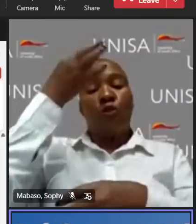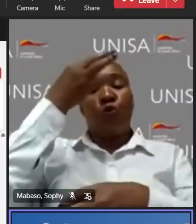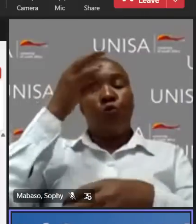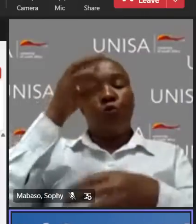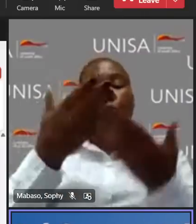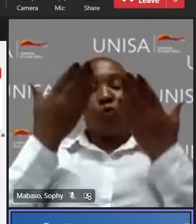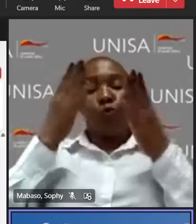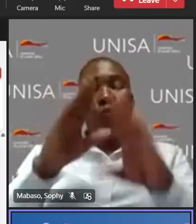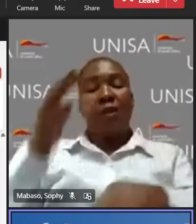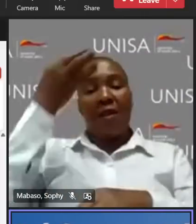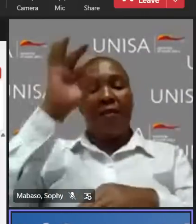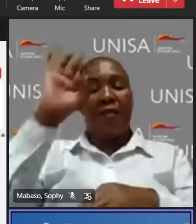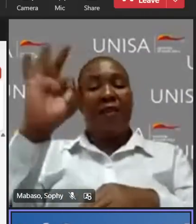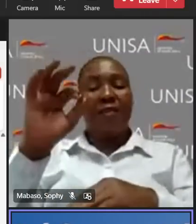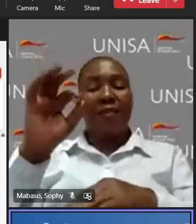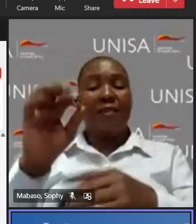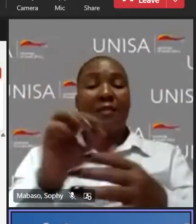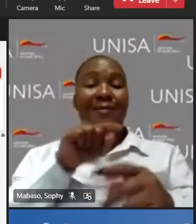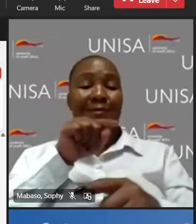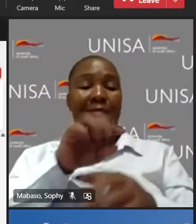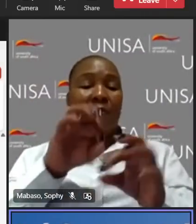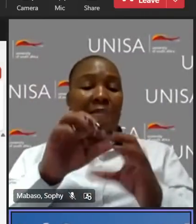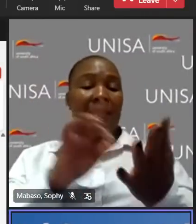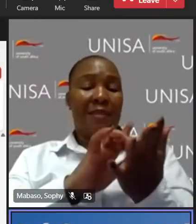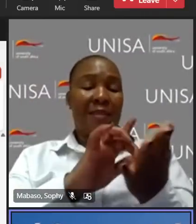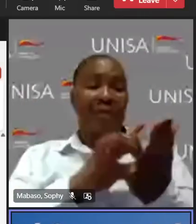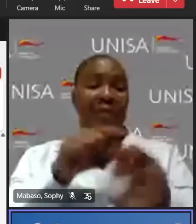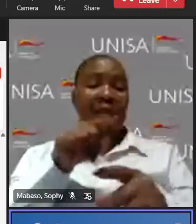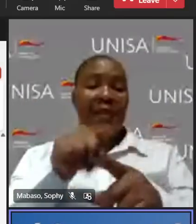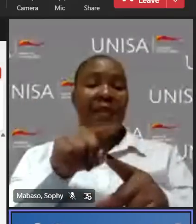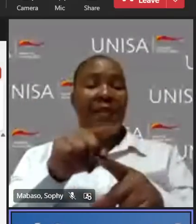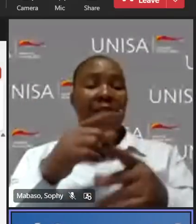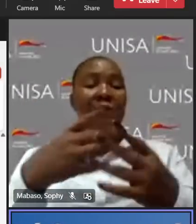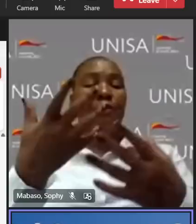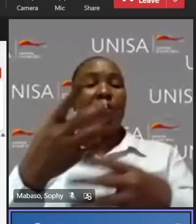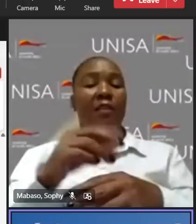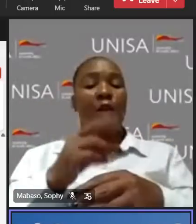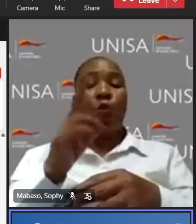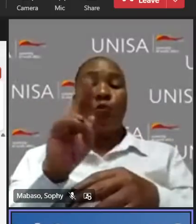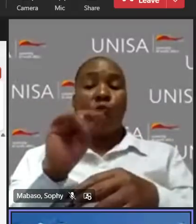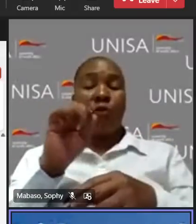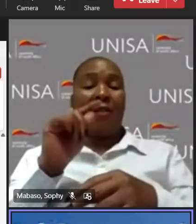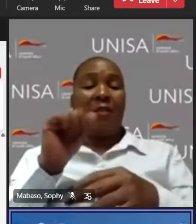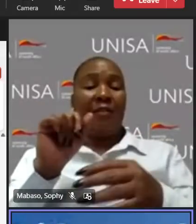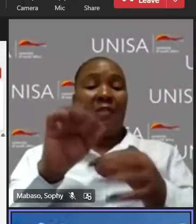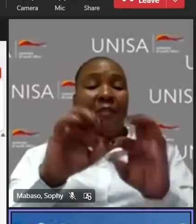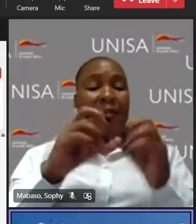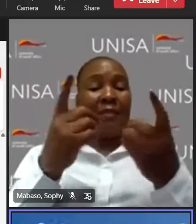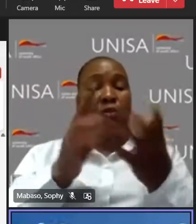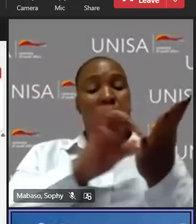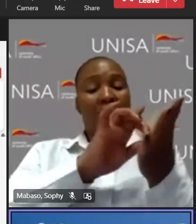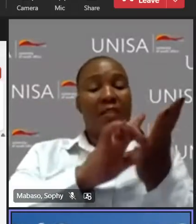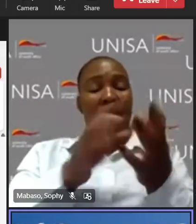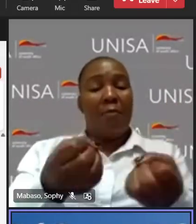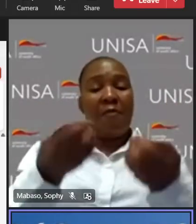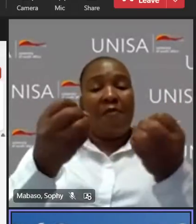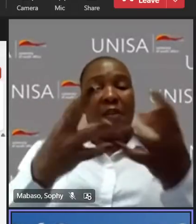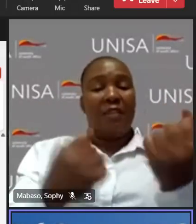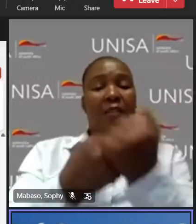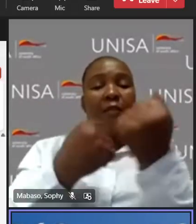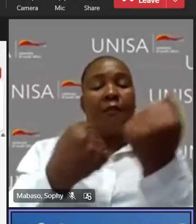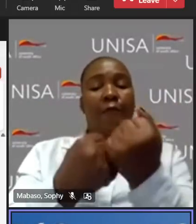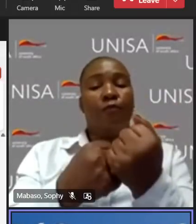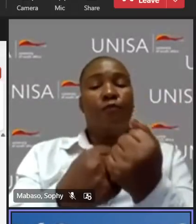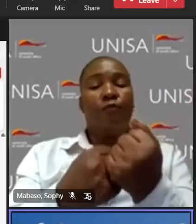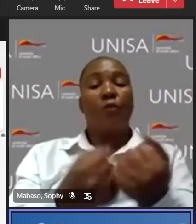section, and these are the team and the unit that provide support to student